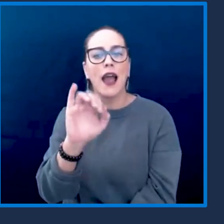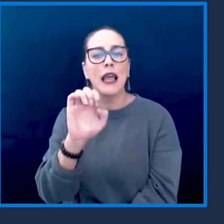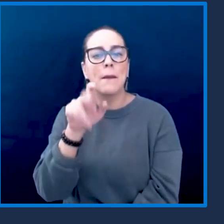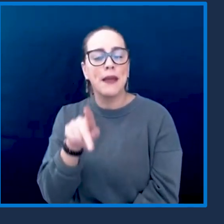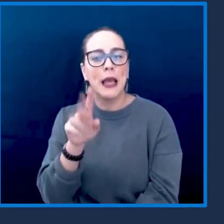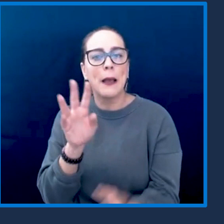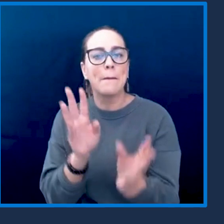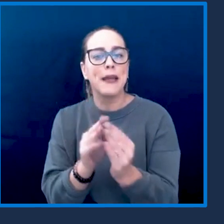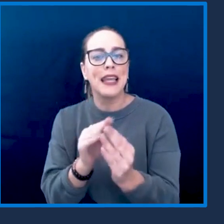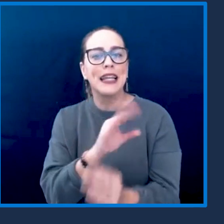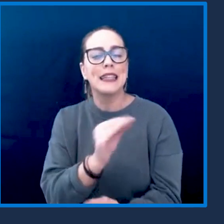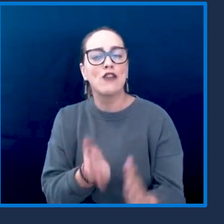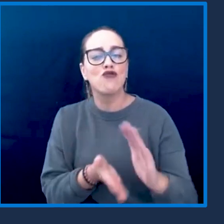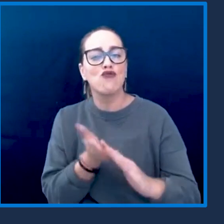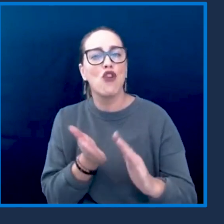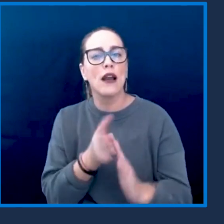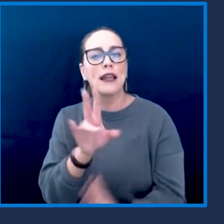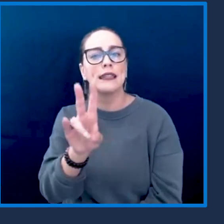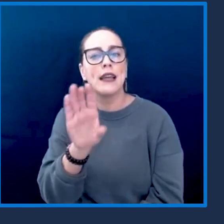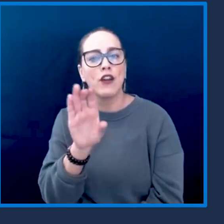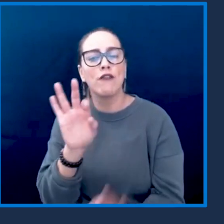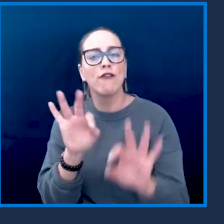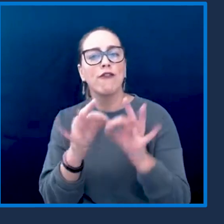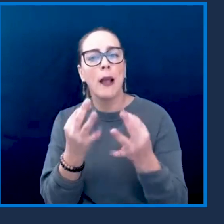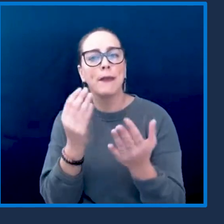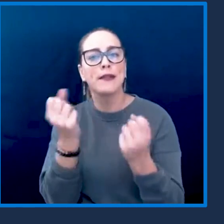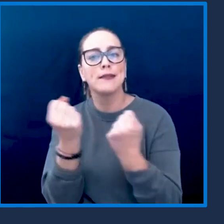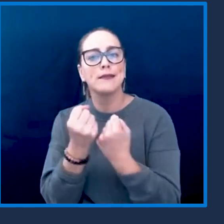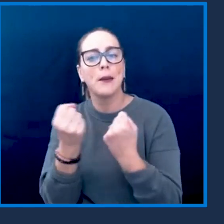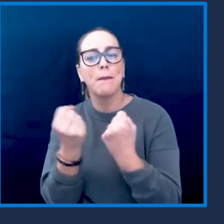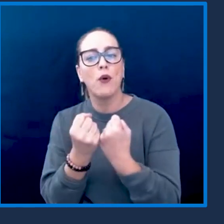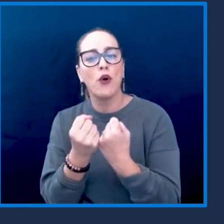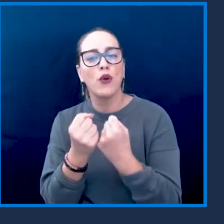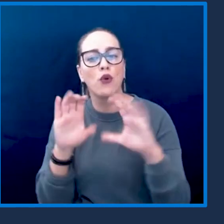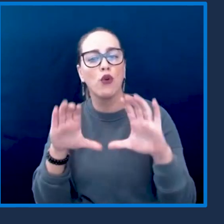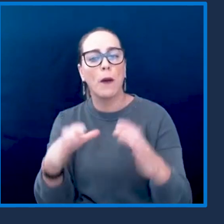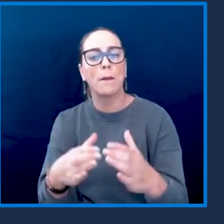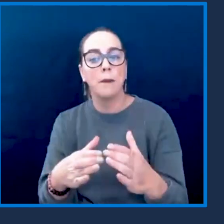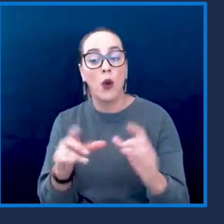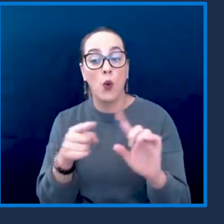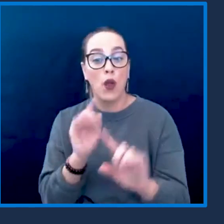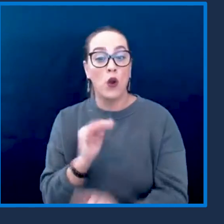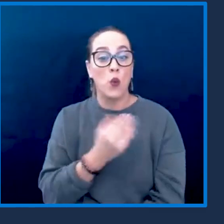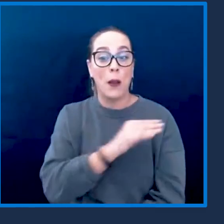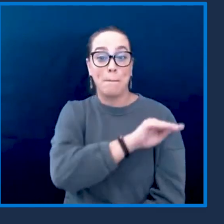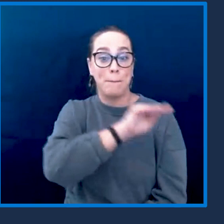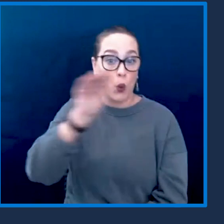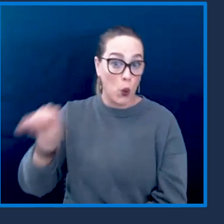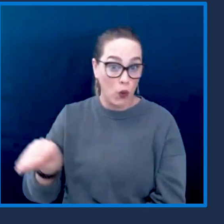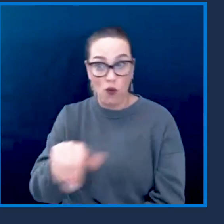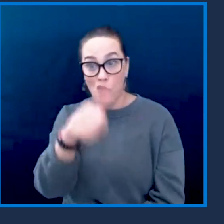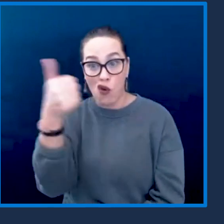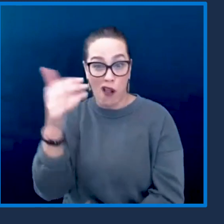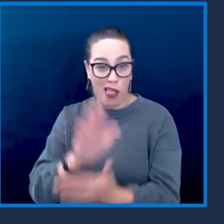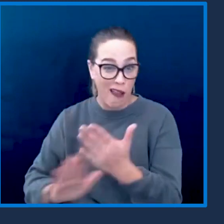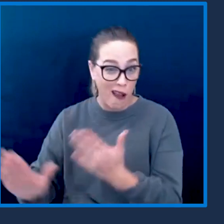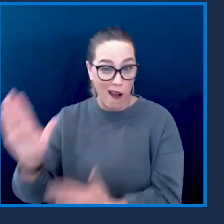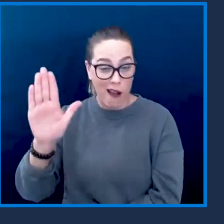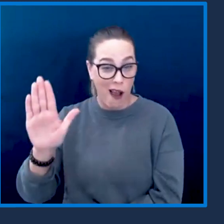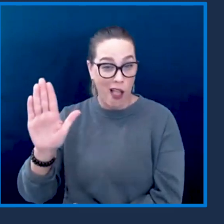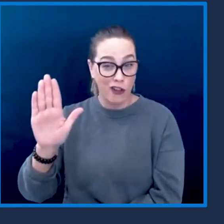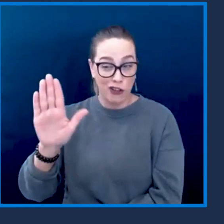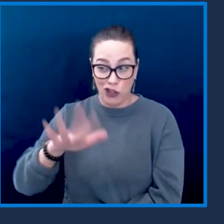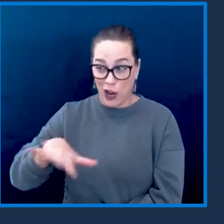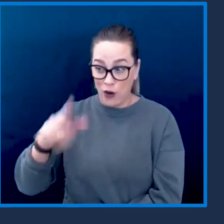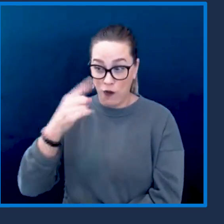700 family support group. When we moved to the Puget Sound area, in order for my son to go to college, I designed and developed